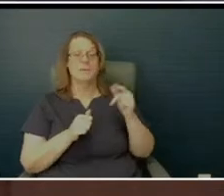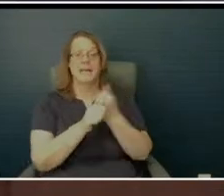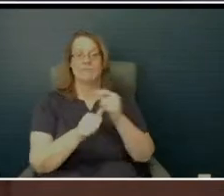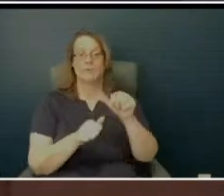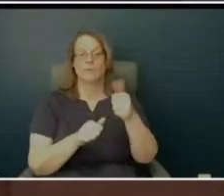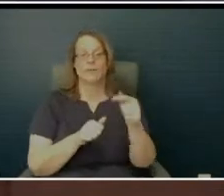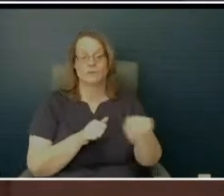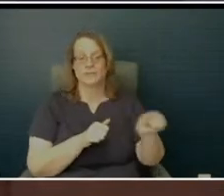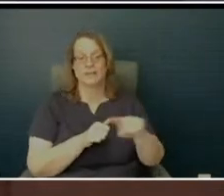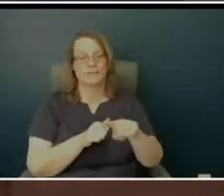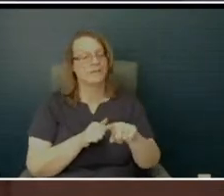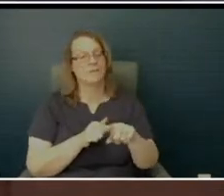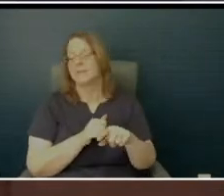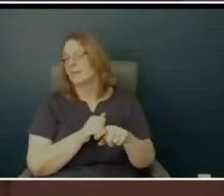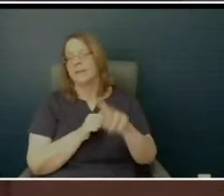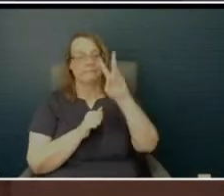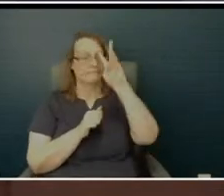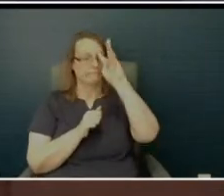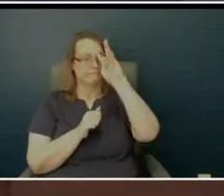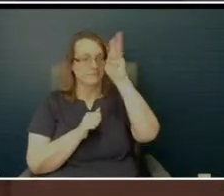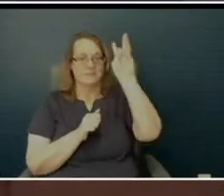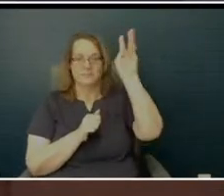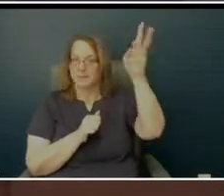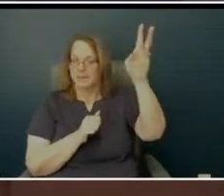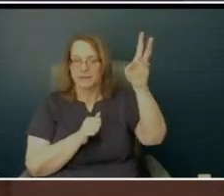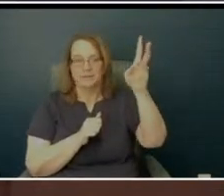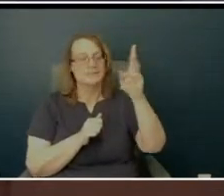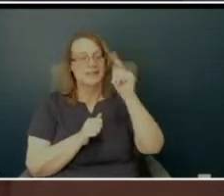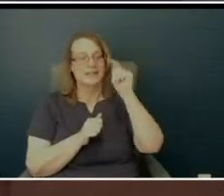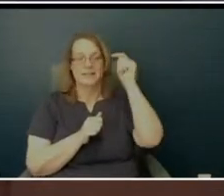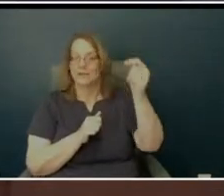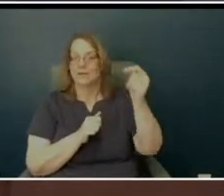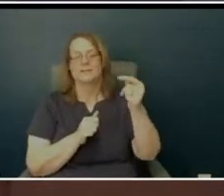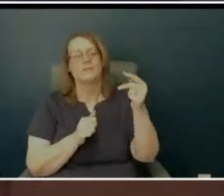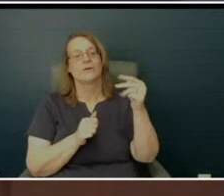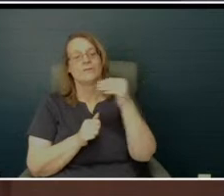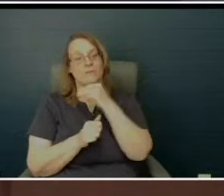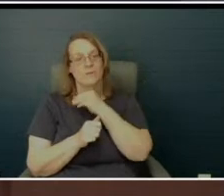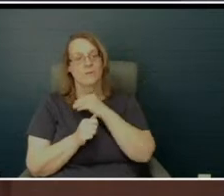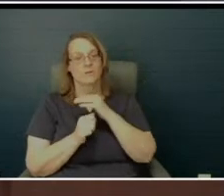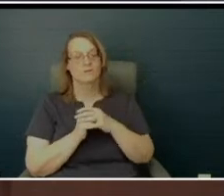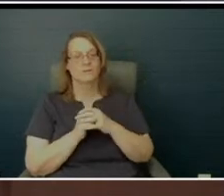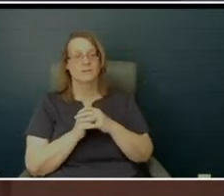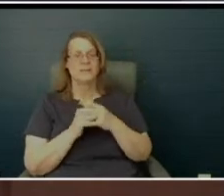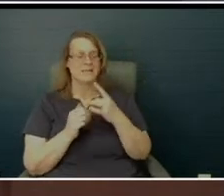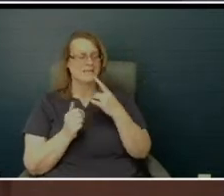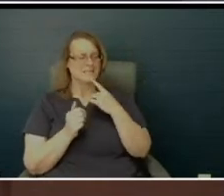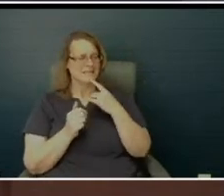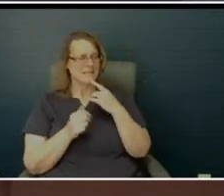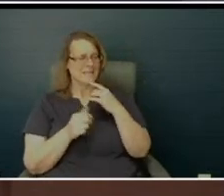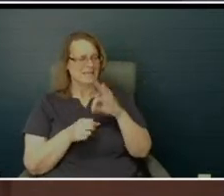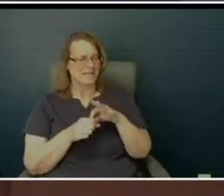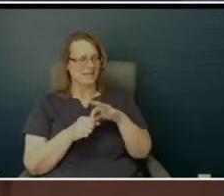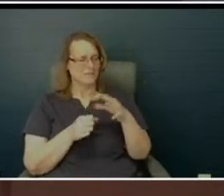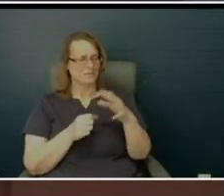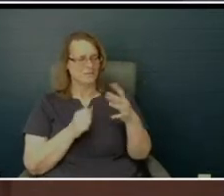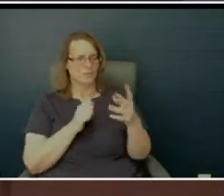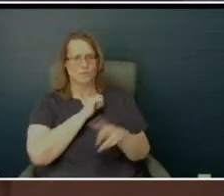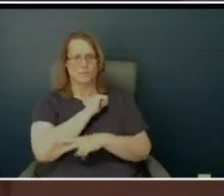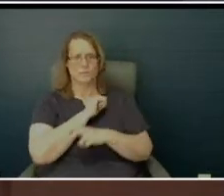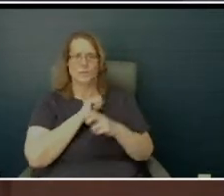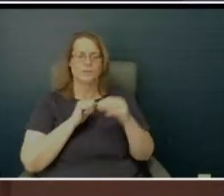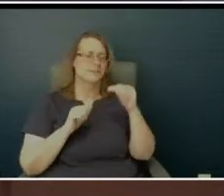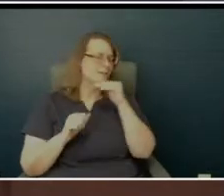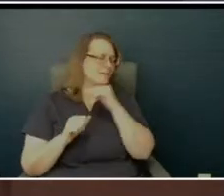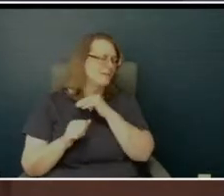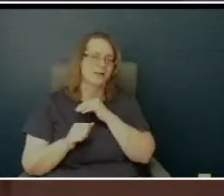conspiracy theories were false. The allegation of a stolen election was a lie. The data